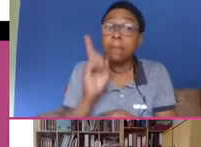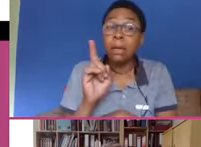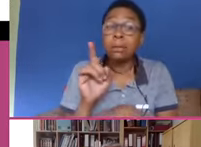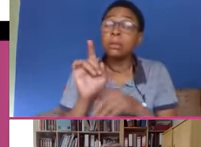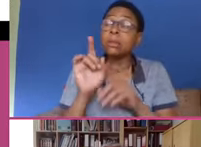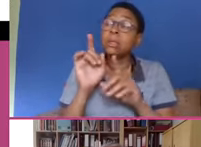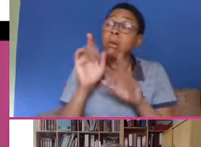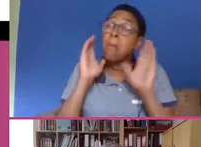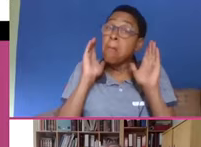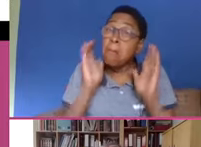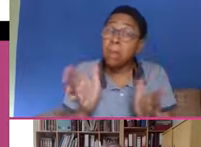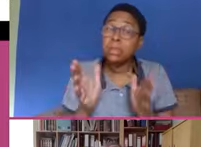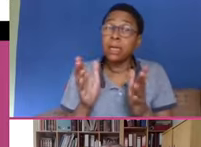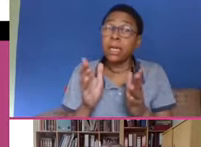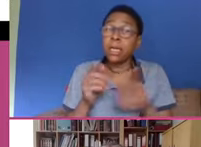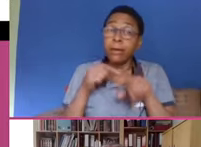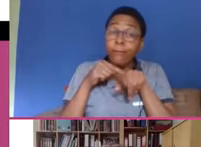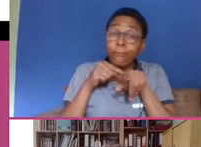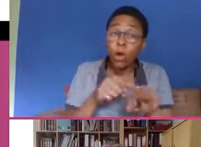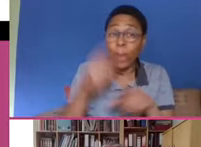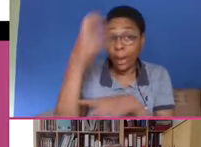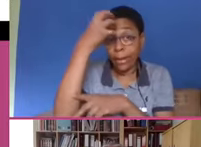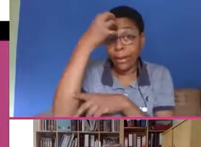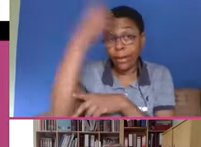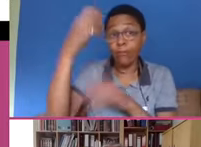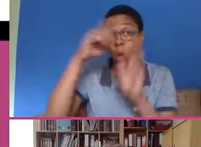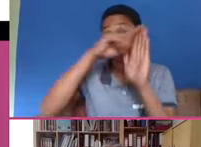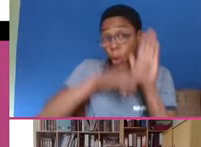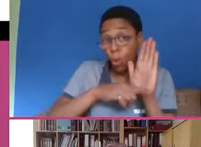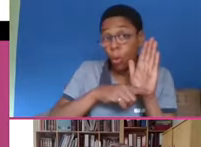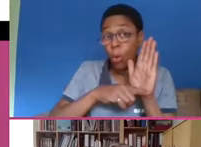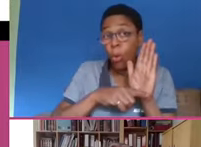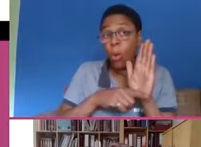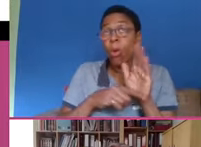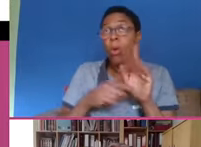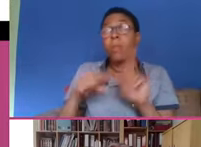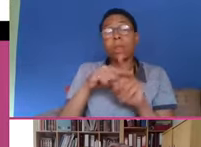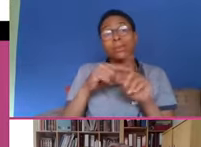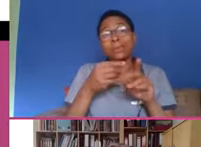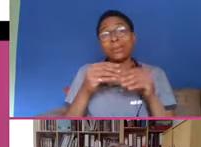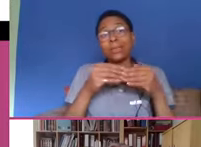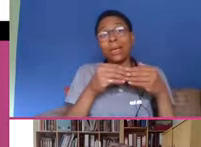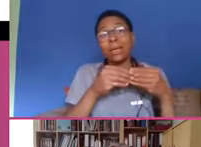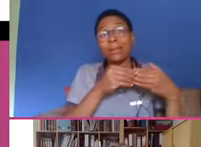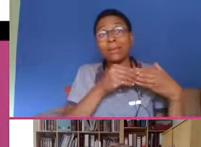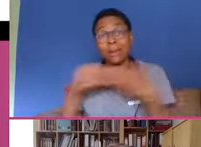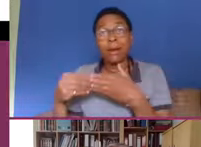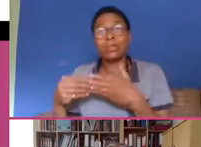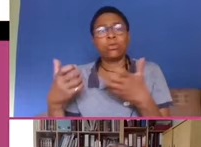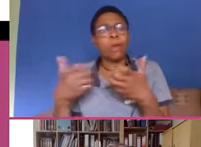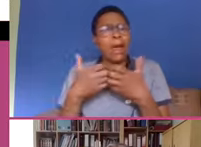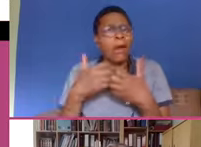in line with government legislation and guidance on meeting people outside the household.